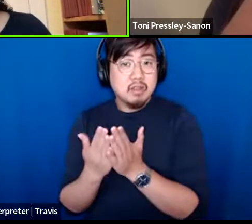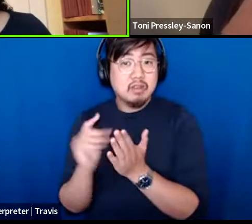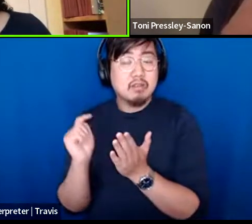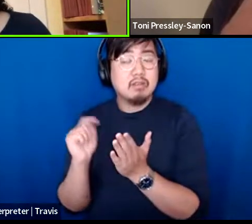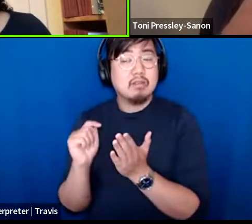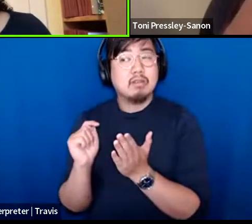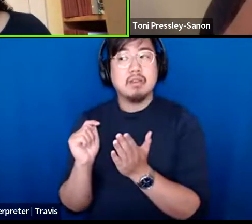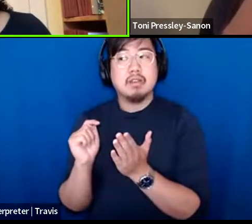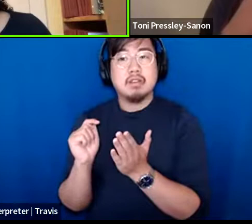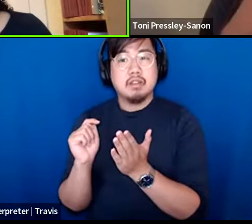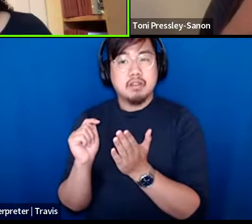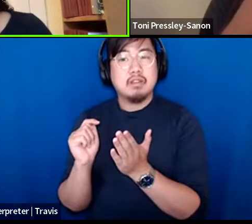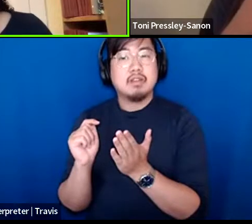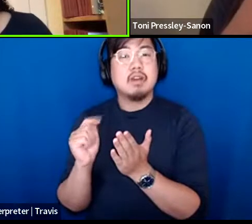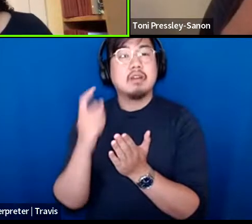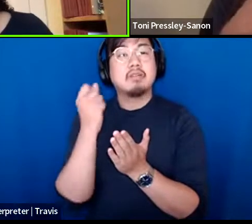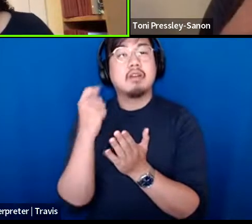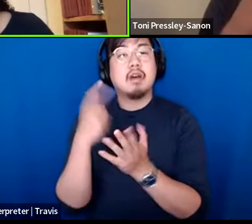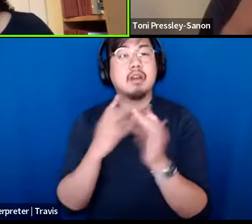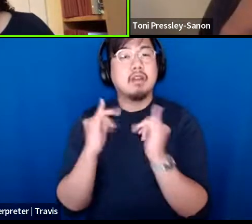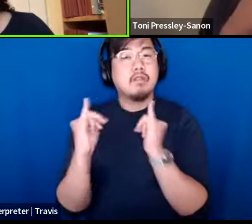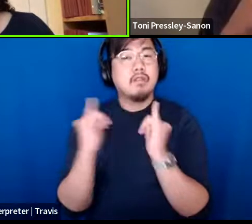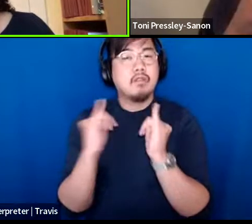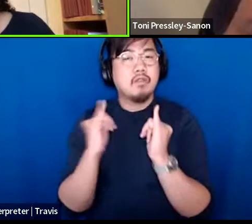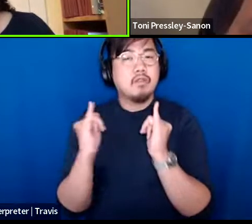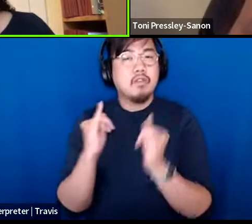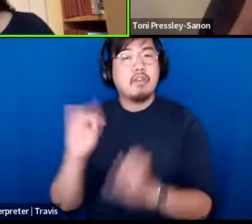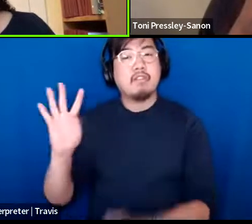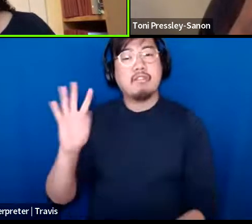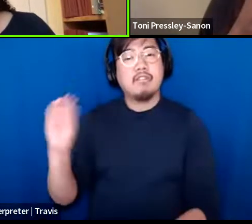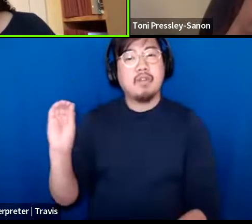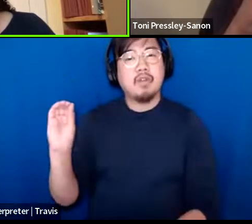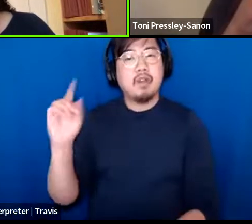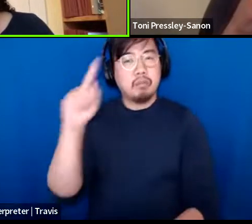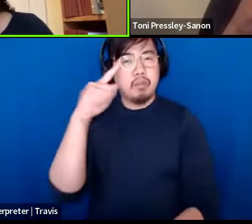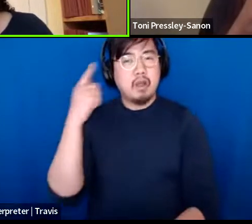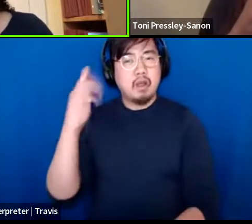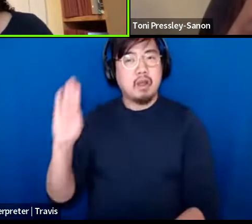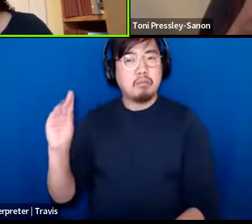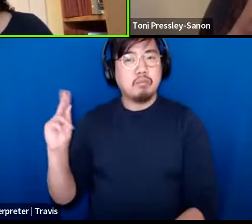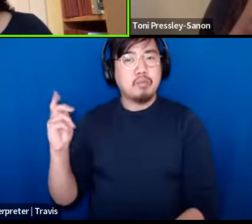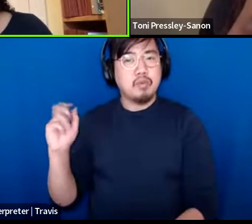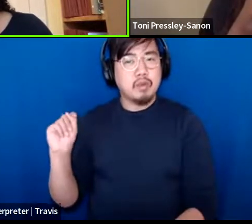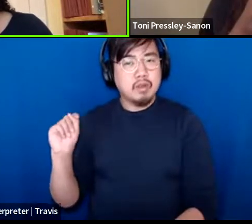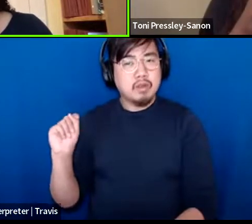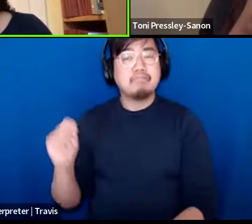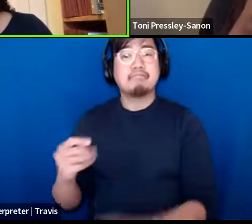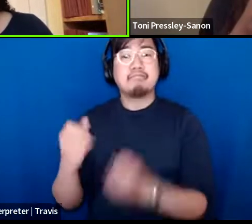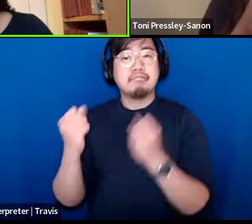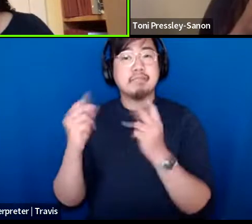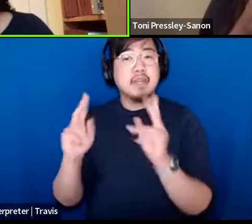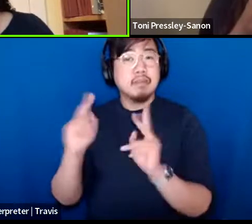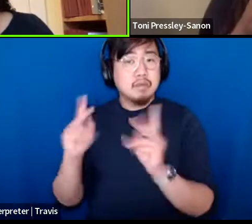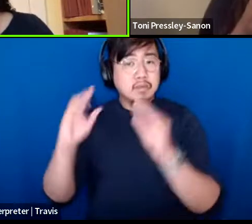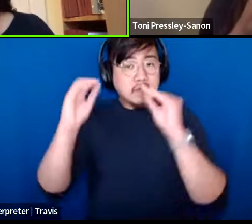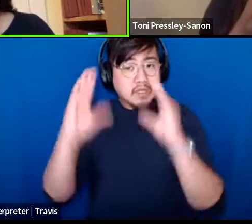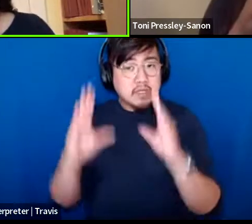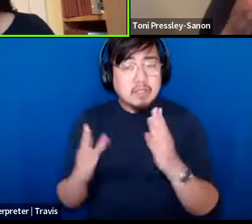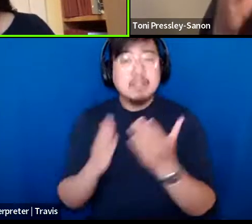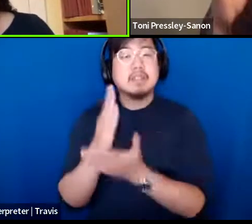contains interviews with 40 Black Buddhists, primarily teachers. Some are long-term practitioners who are